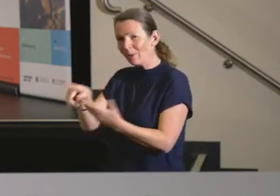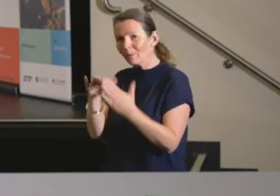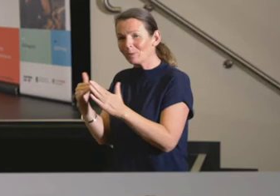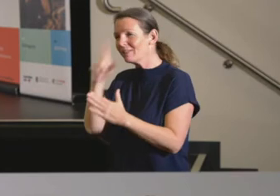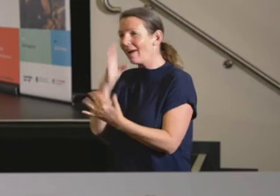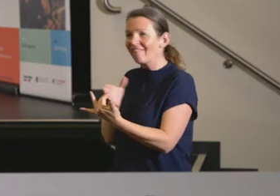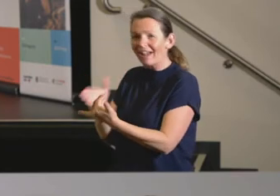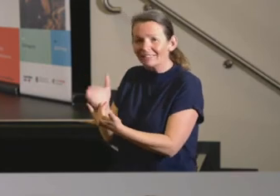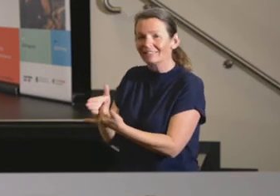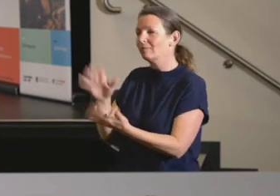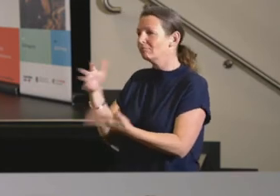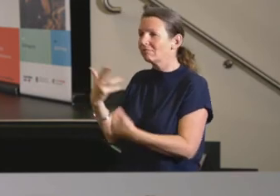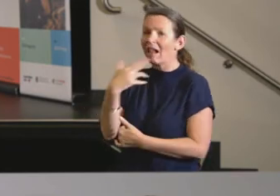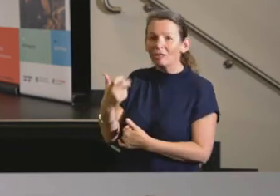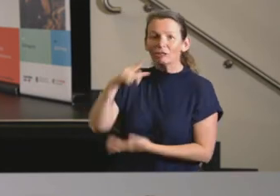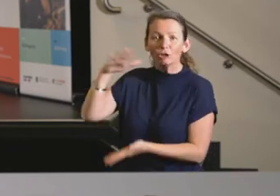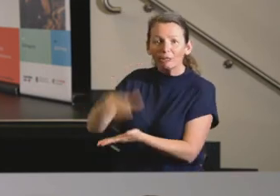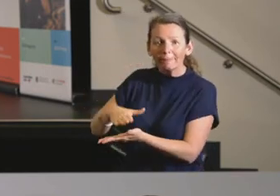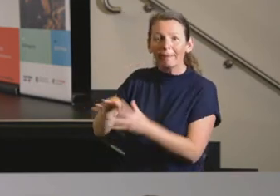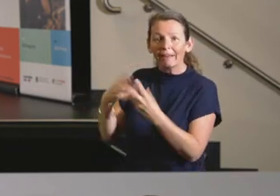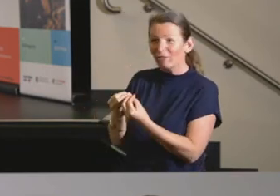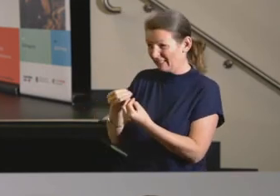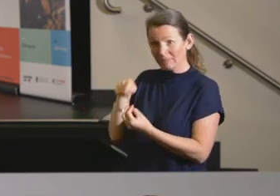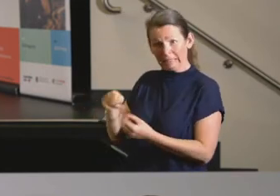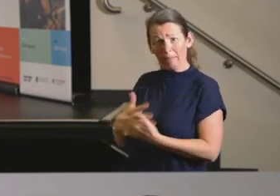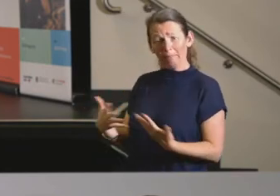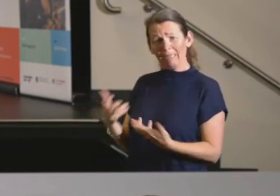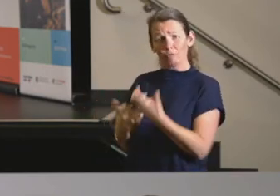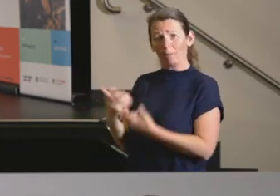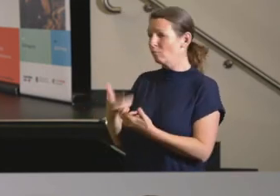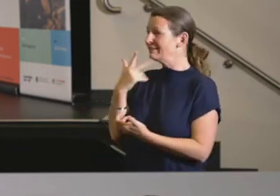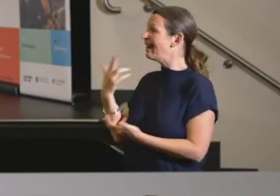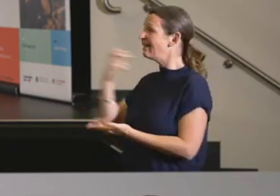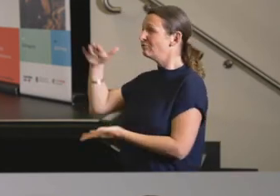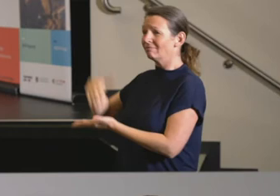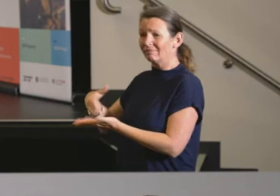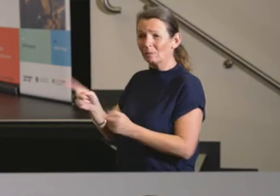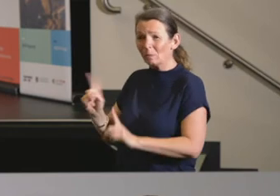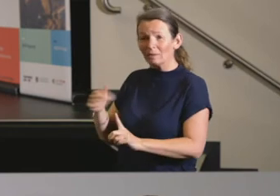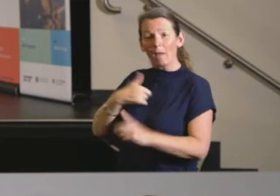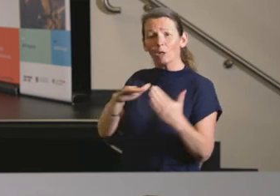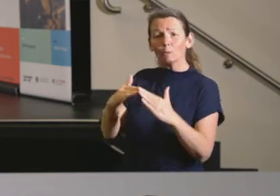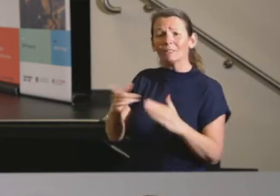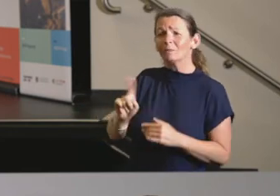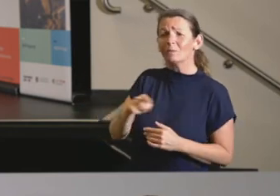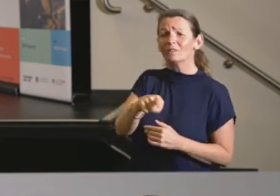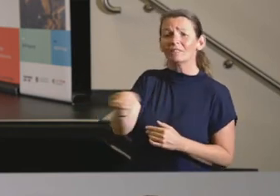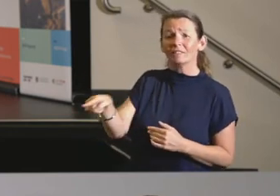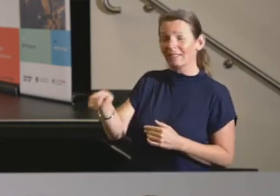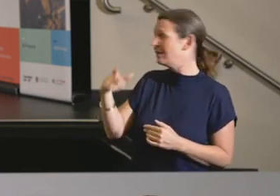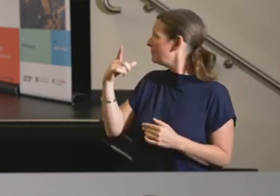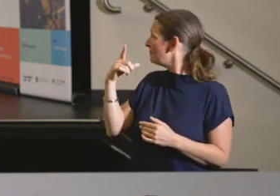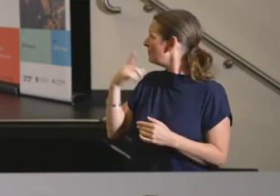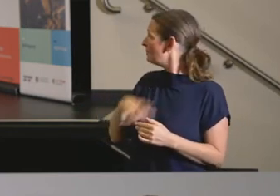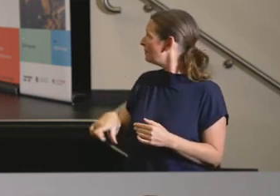solar power and renewable energy at affordable cost? Because that's a real thing. What alternative were I giving to people in my community whose livelihoods depend on mining?